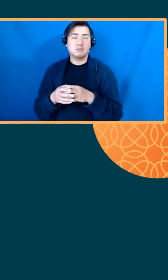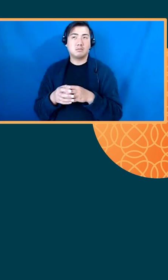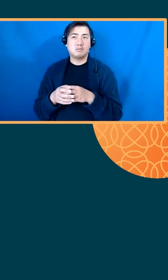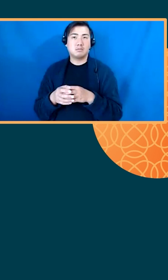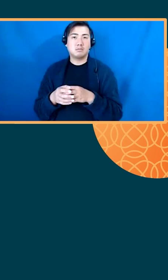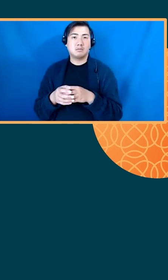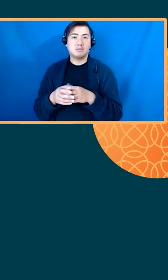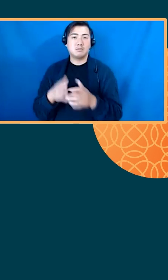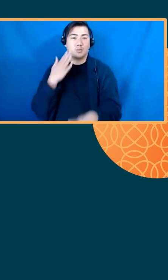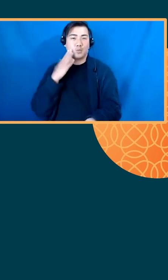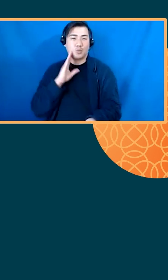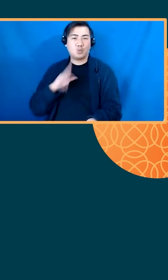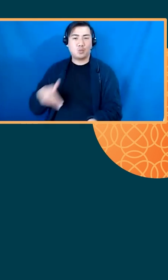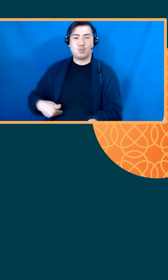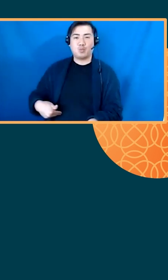practice of safety.